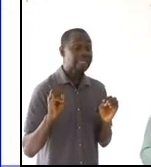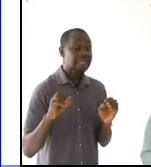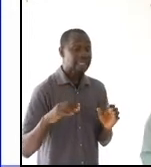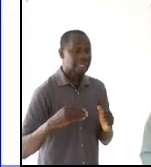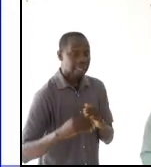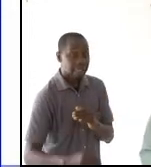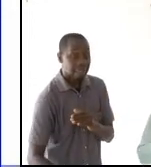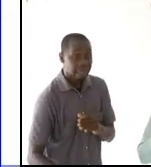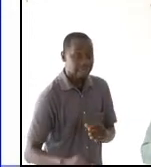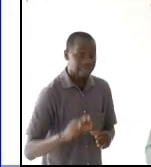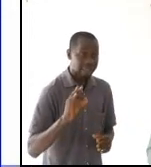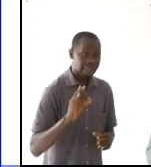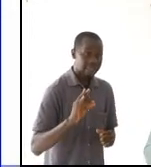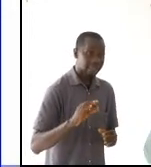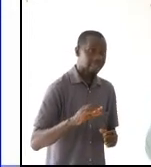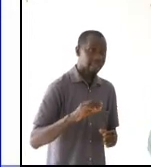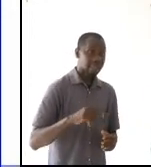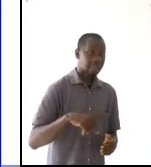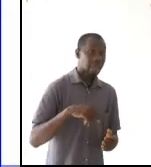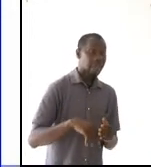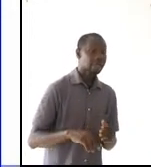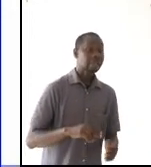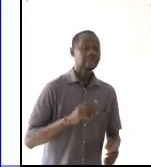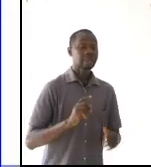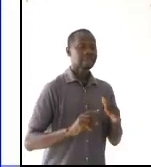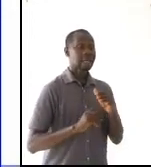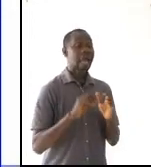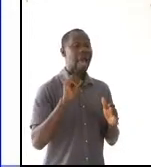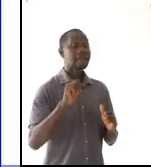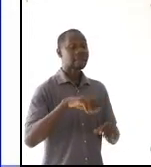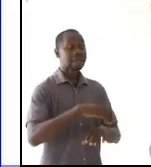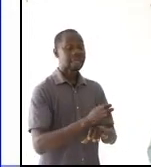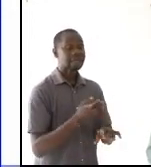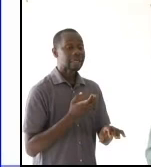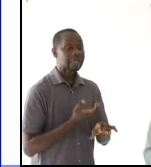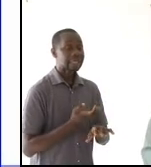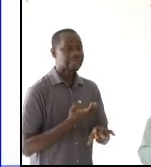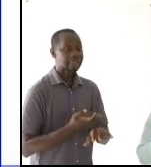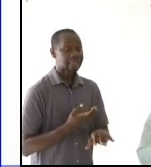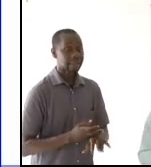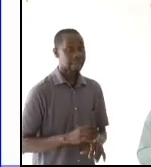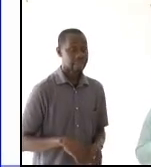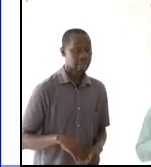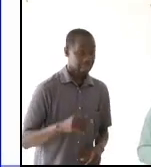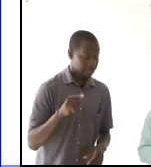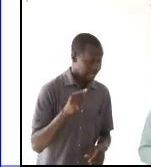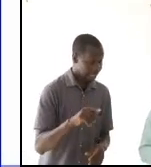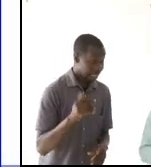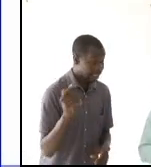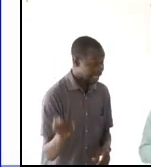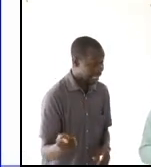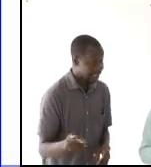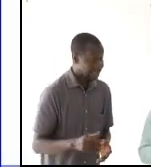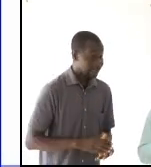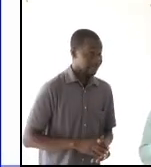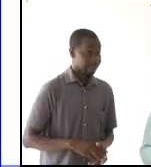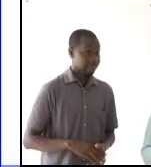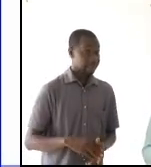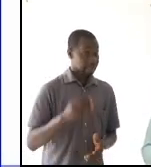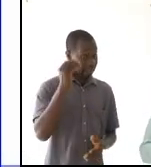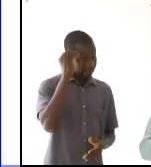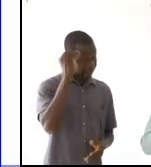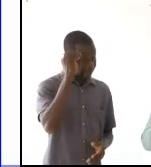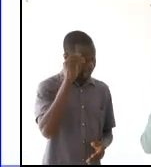down you have the testes. These are also endocrine glands. Now, like we said, these glands, remember,